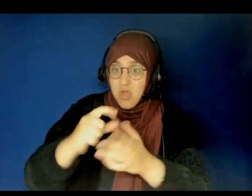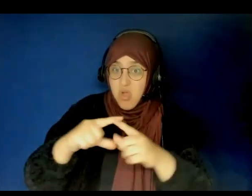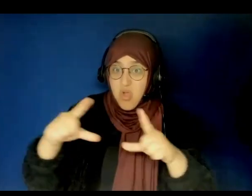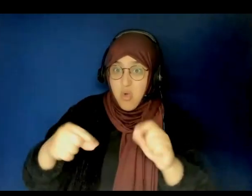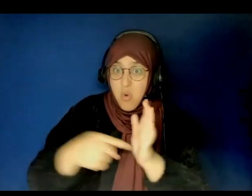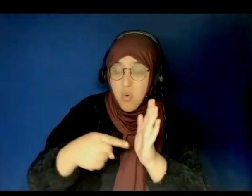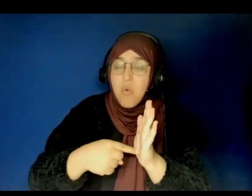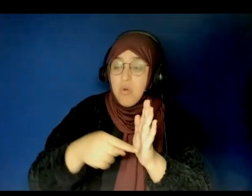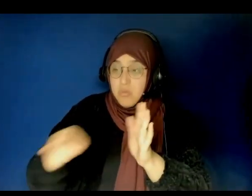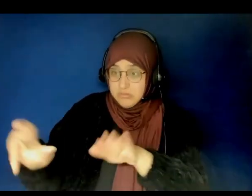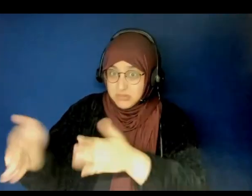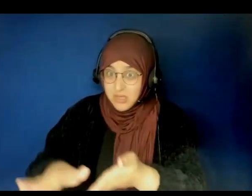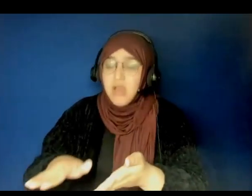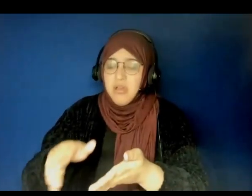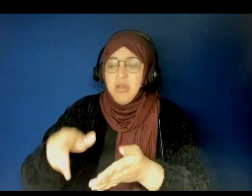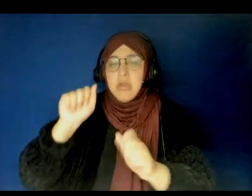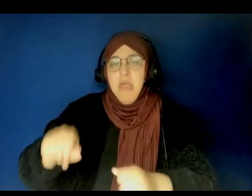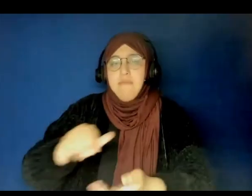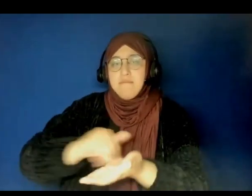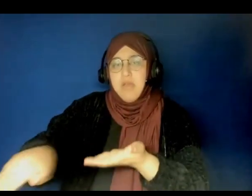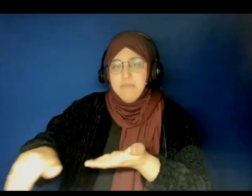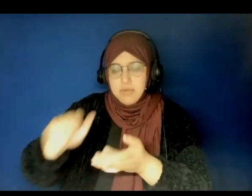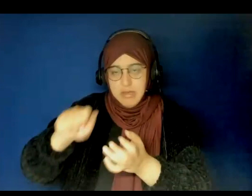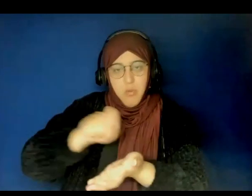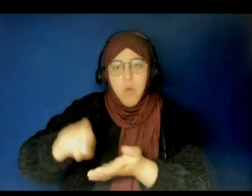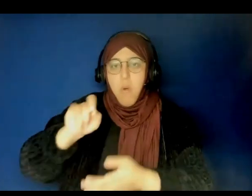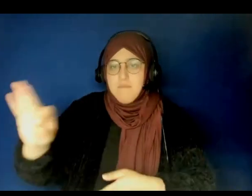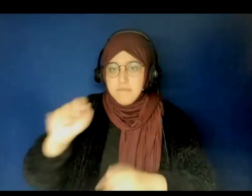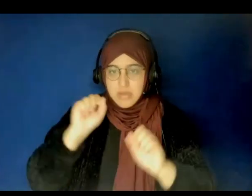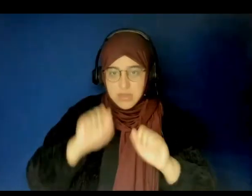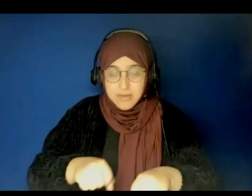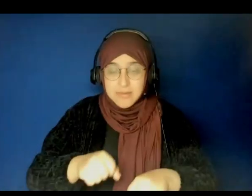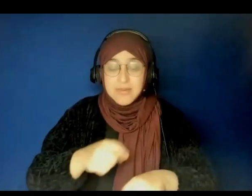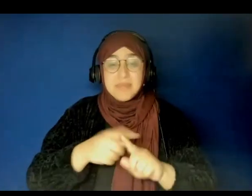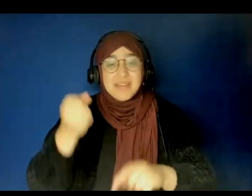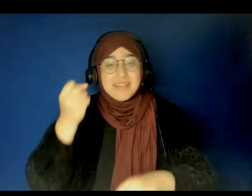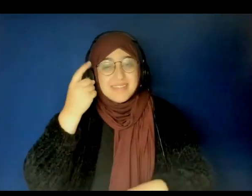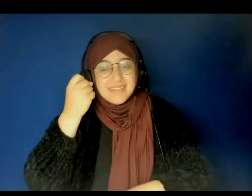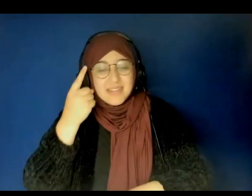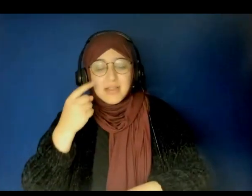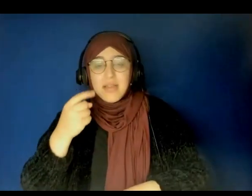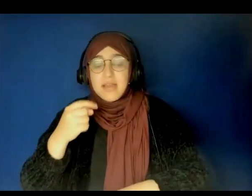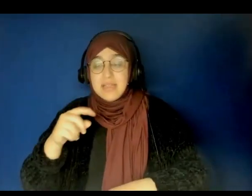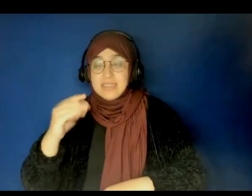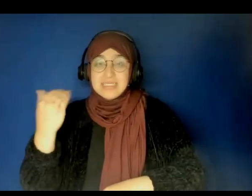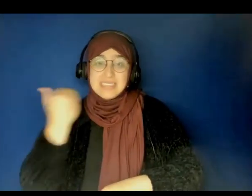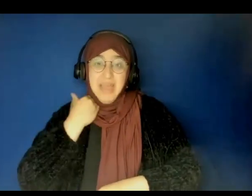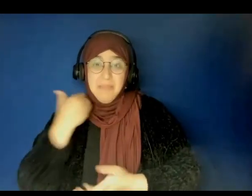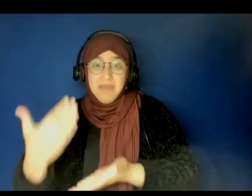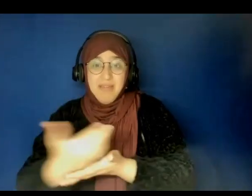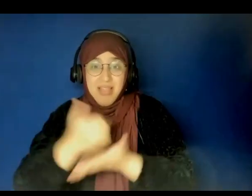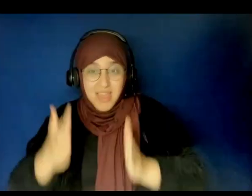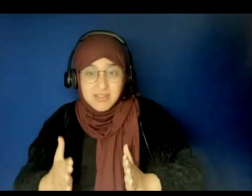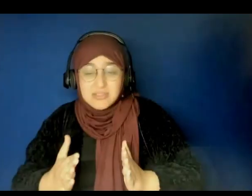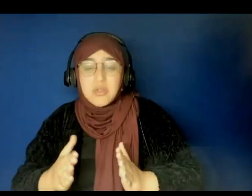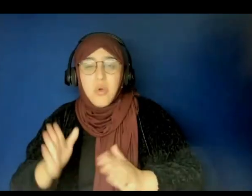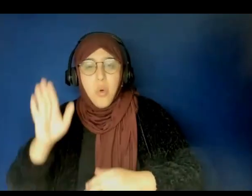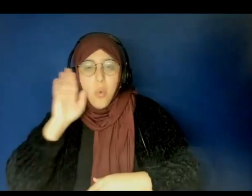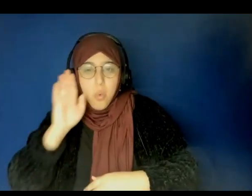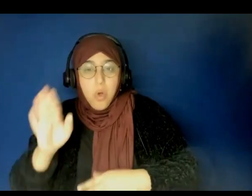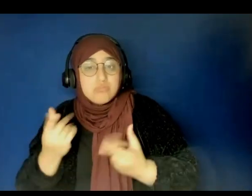very important that you understand that unscrupulous debt collectors will actually purchase those